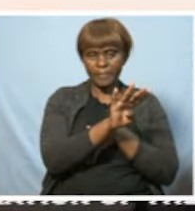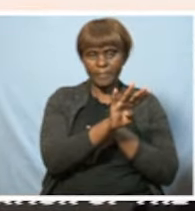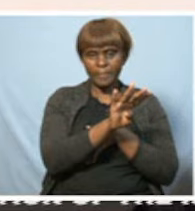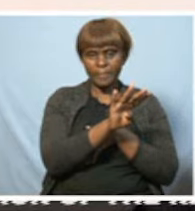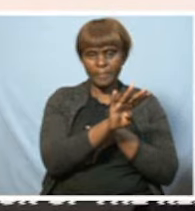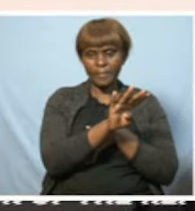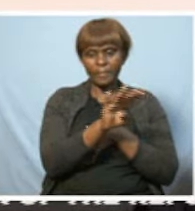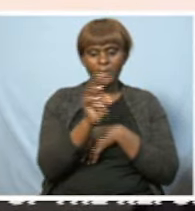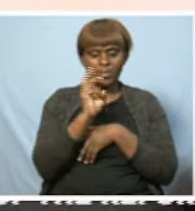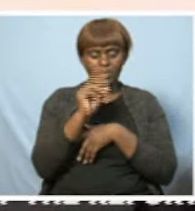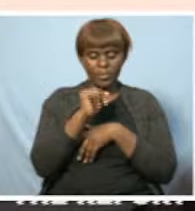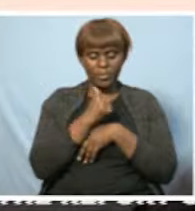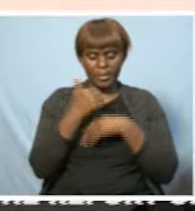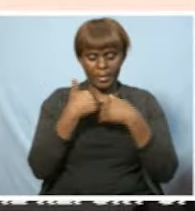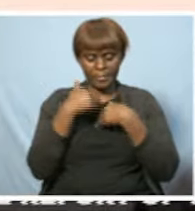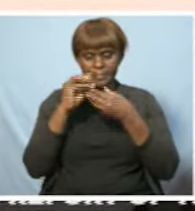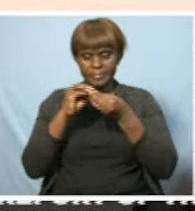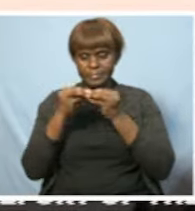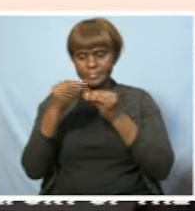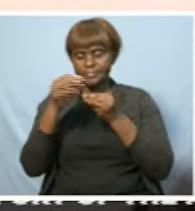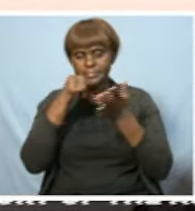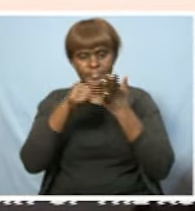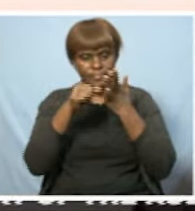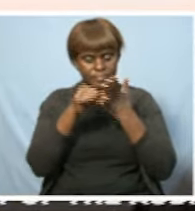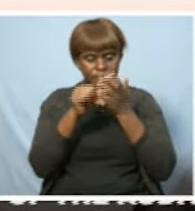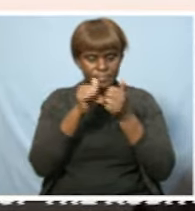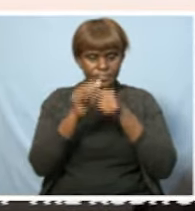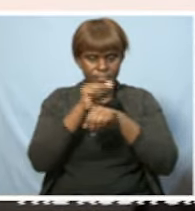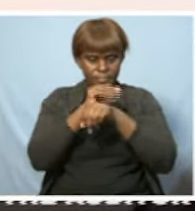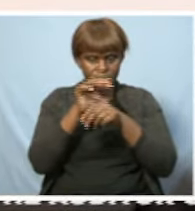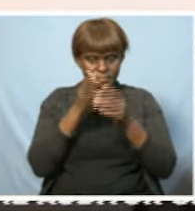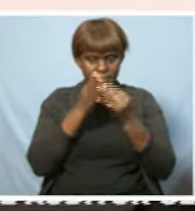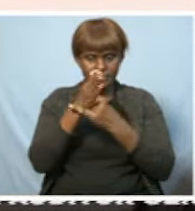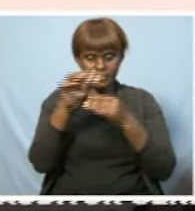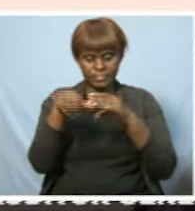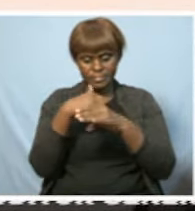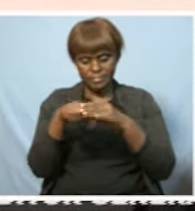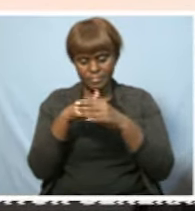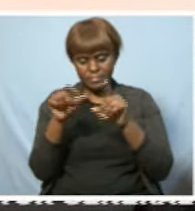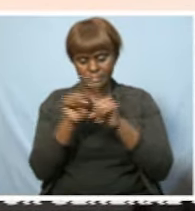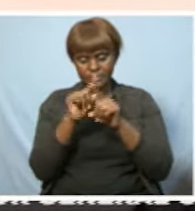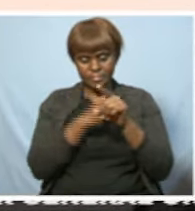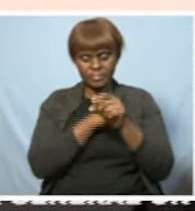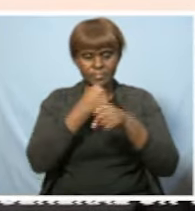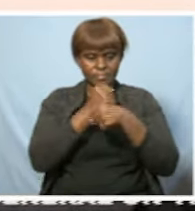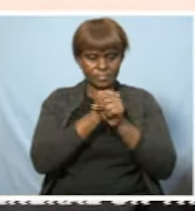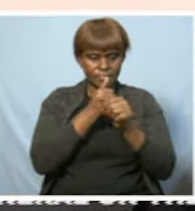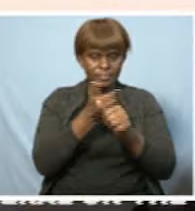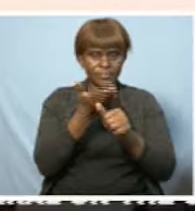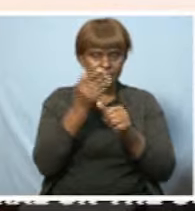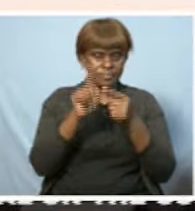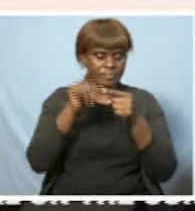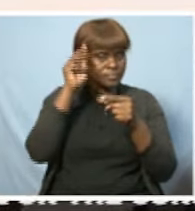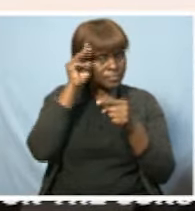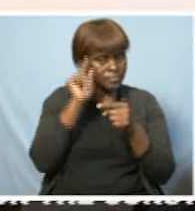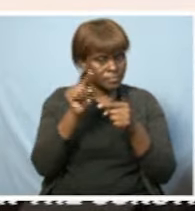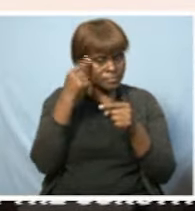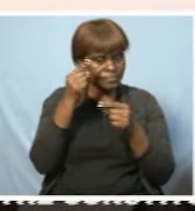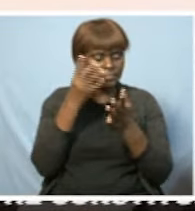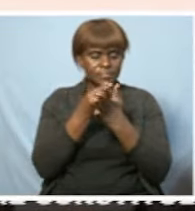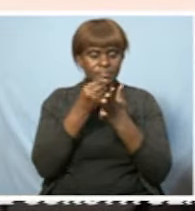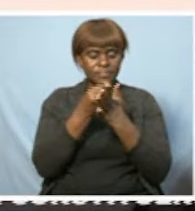We did a number of letters which were sent through emails, and we also made a follow-up to the ministry for